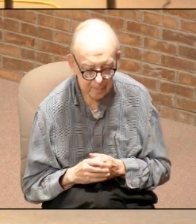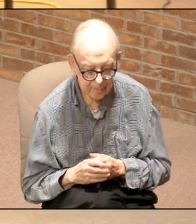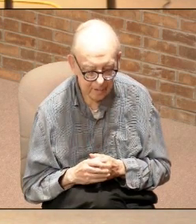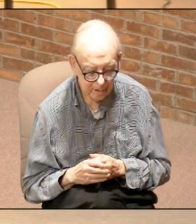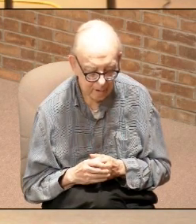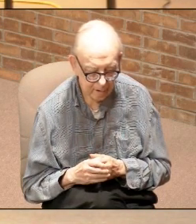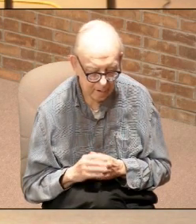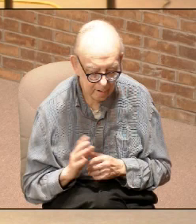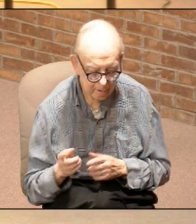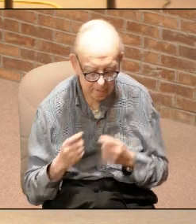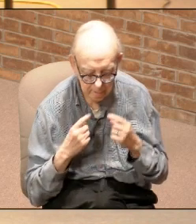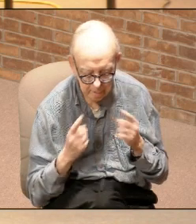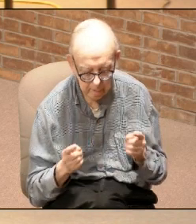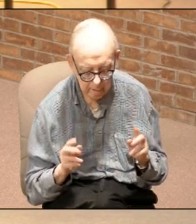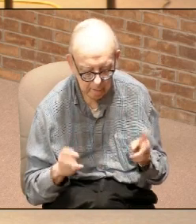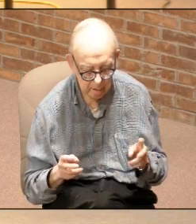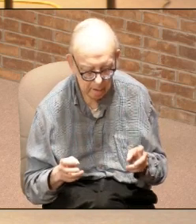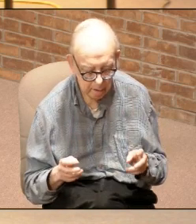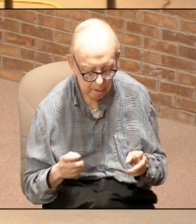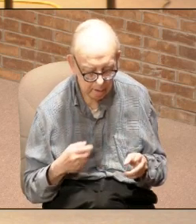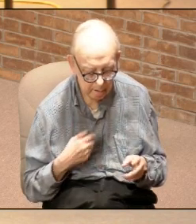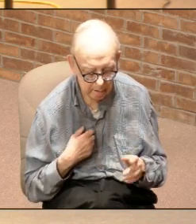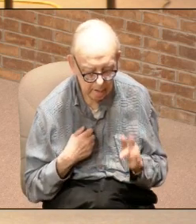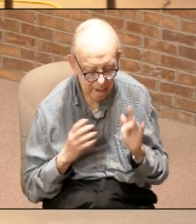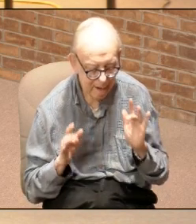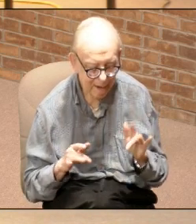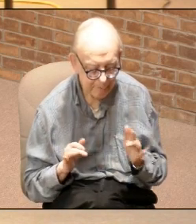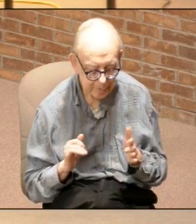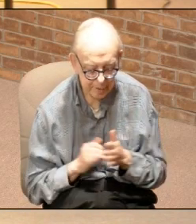his famous comment was i pity the fool